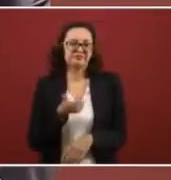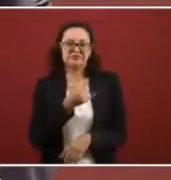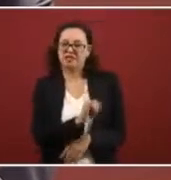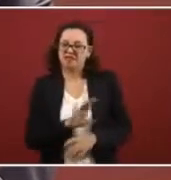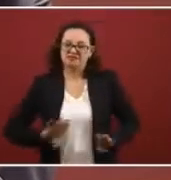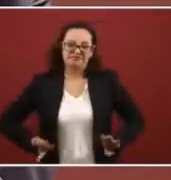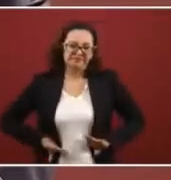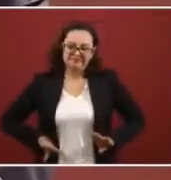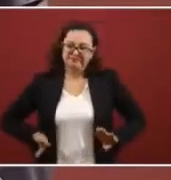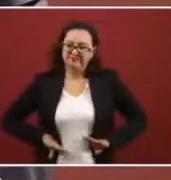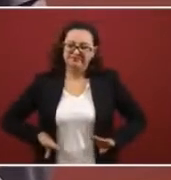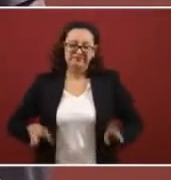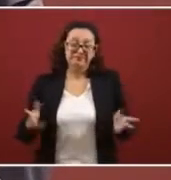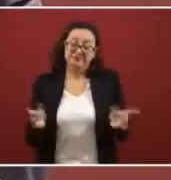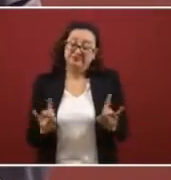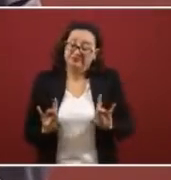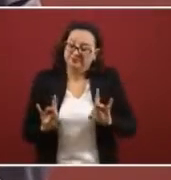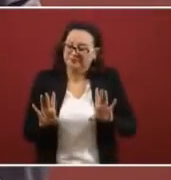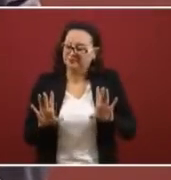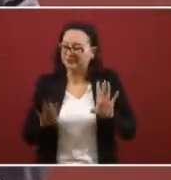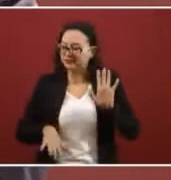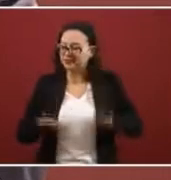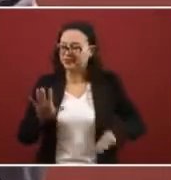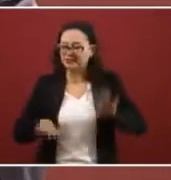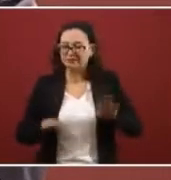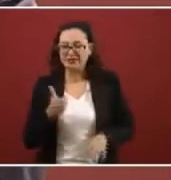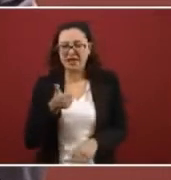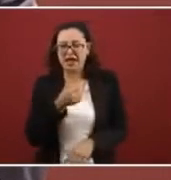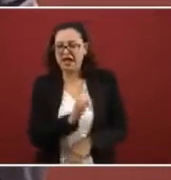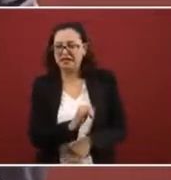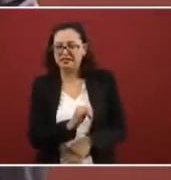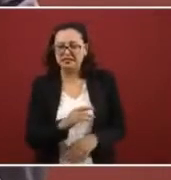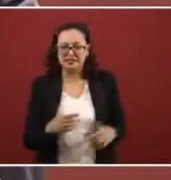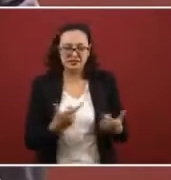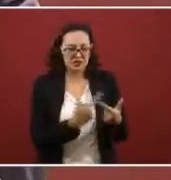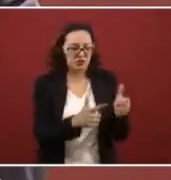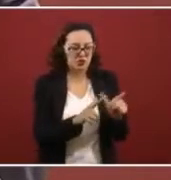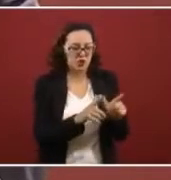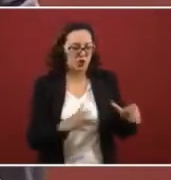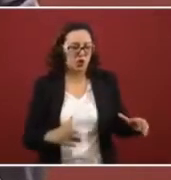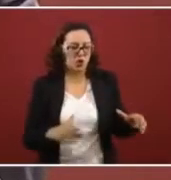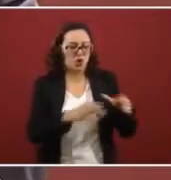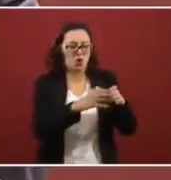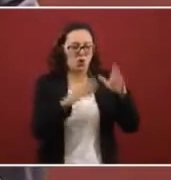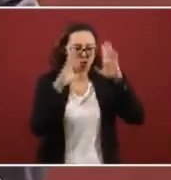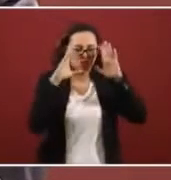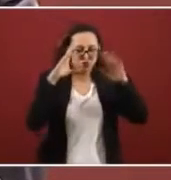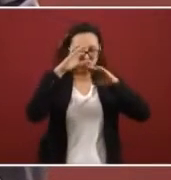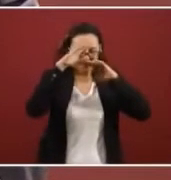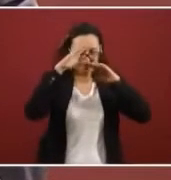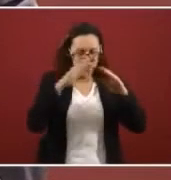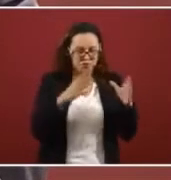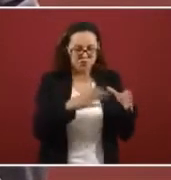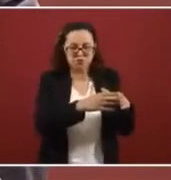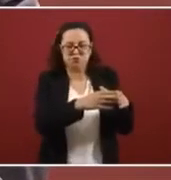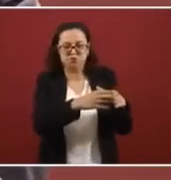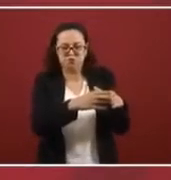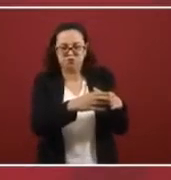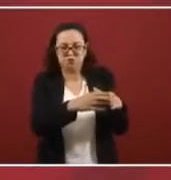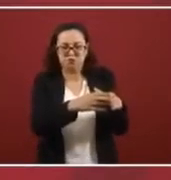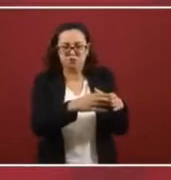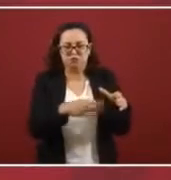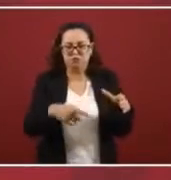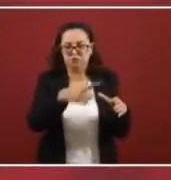suceder, it sometimes veces, happens, porque el conservadurismo, due to conservatism, que no, that will